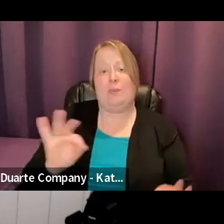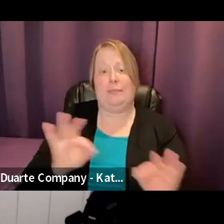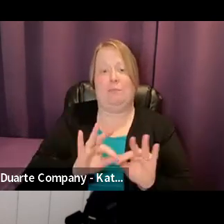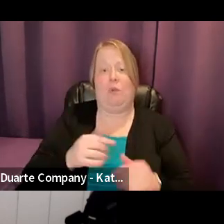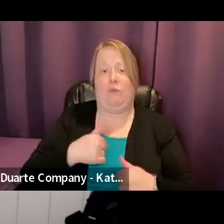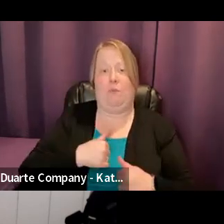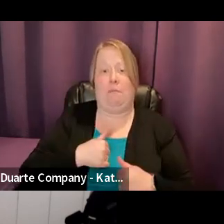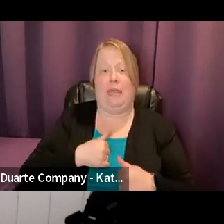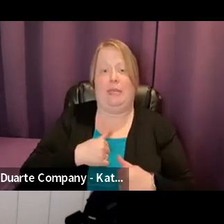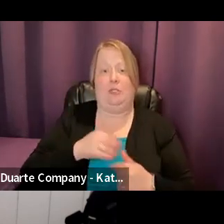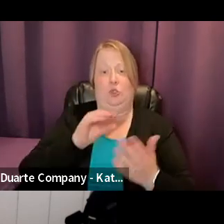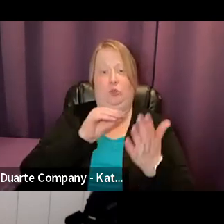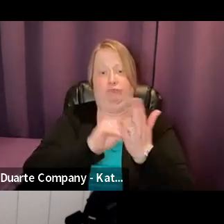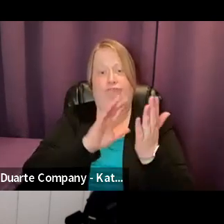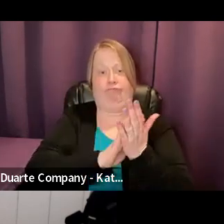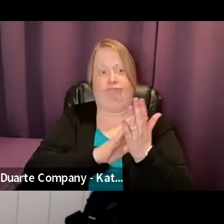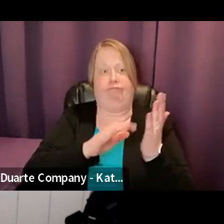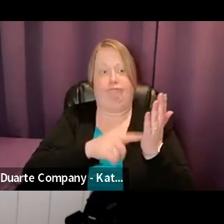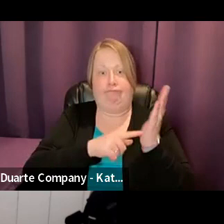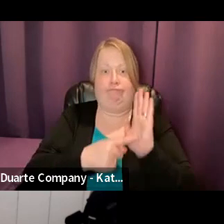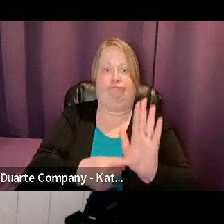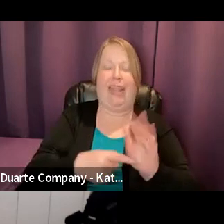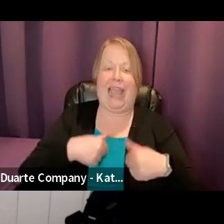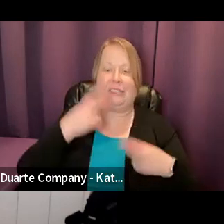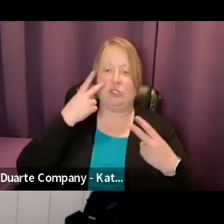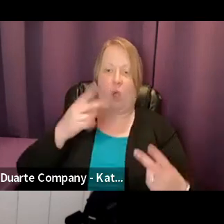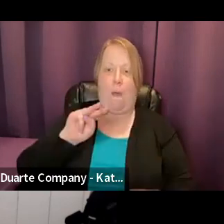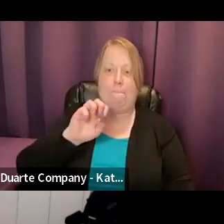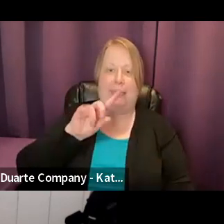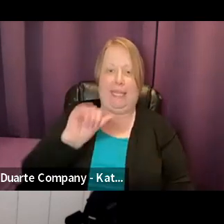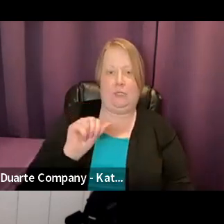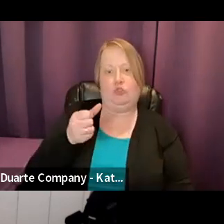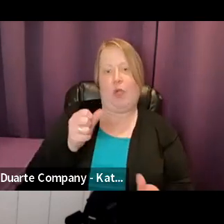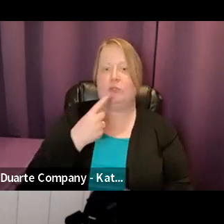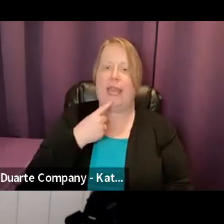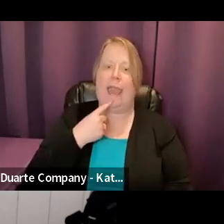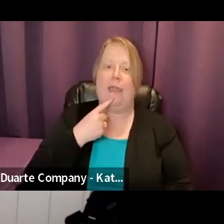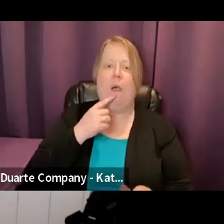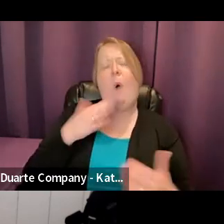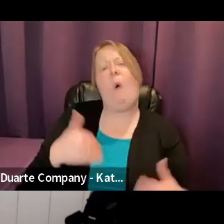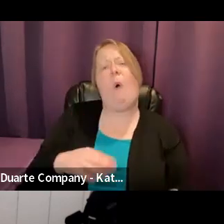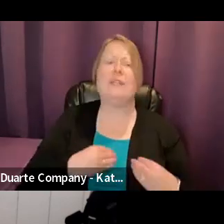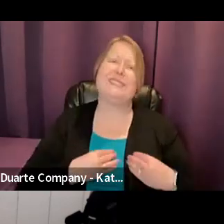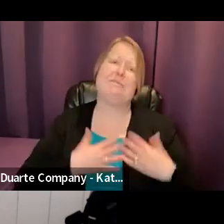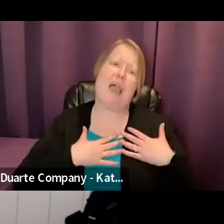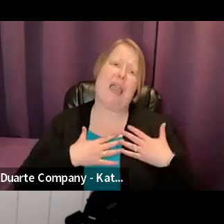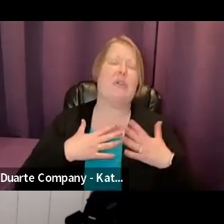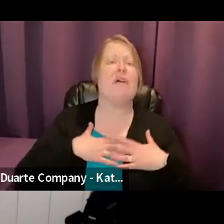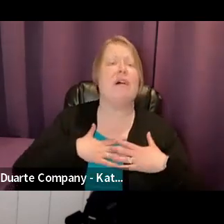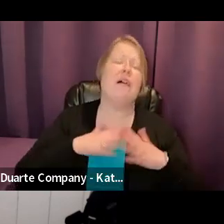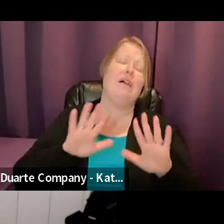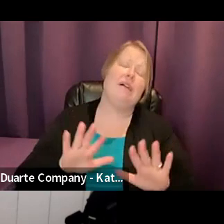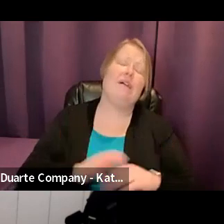the representation. I saw the media try to spin that as, oh, it's so inspiring, where my